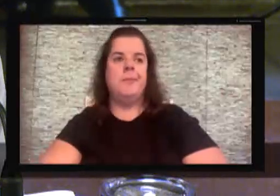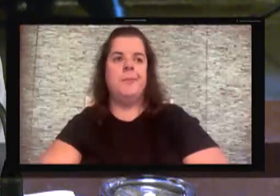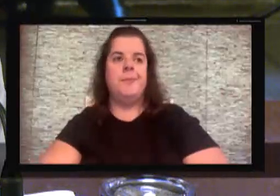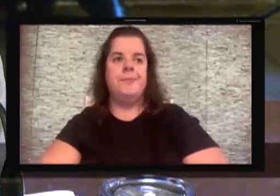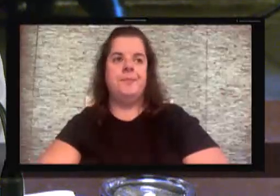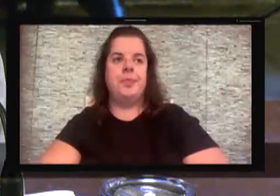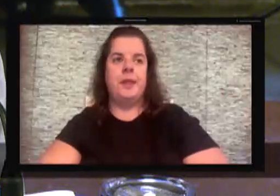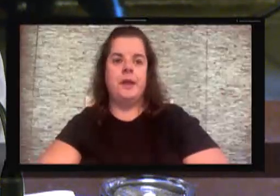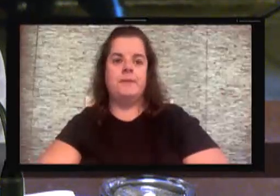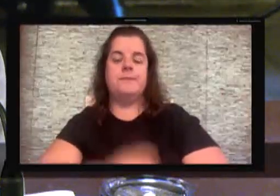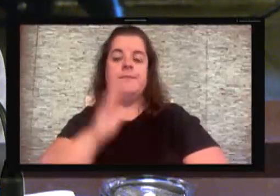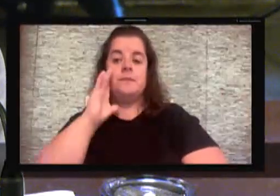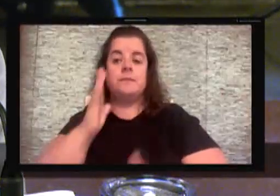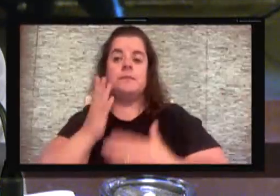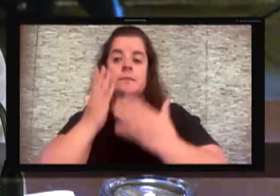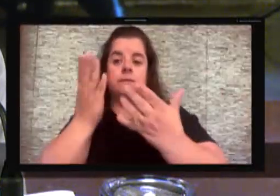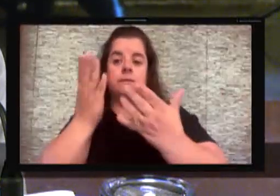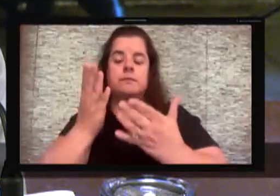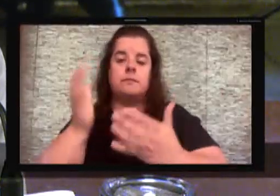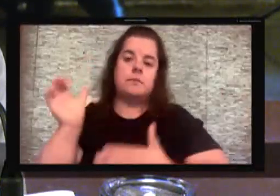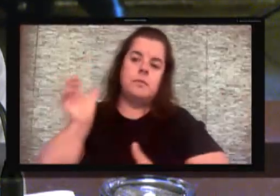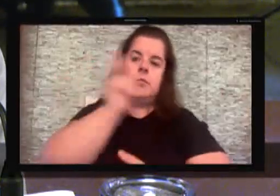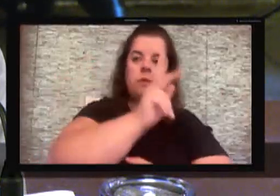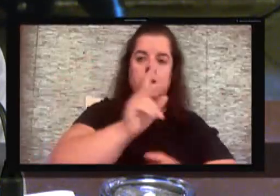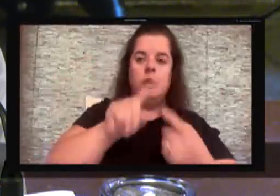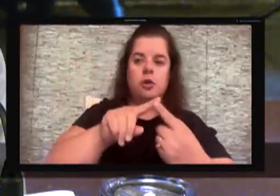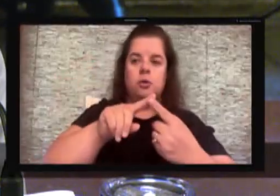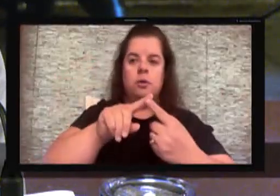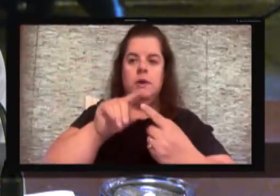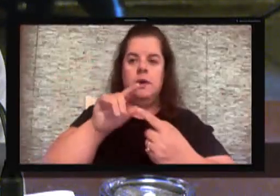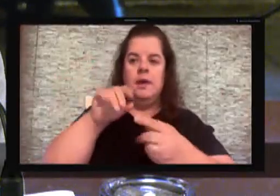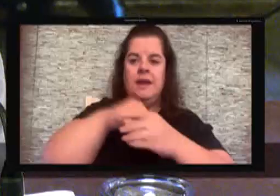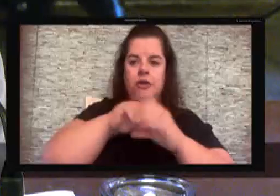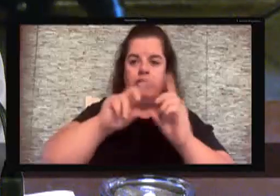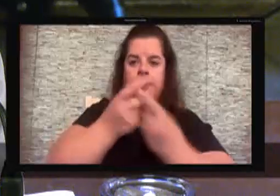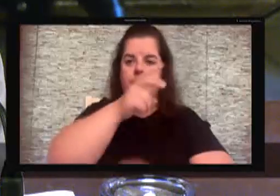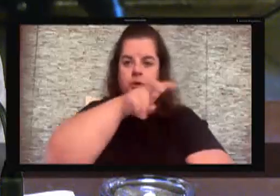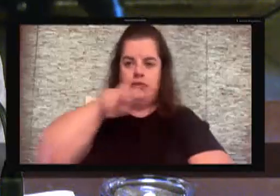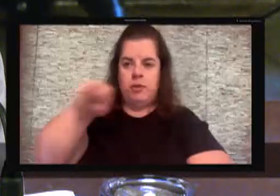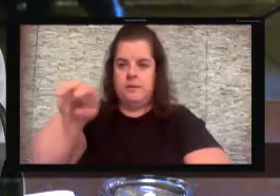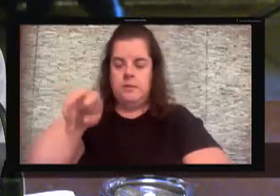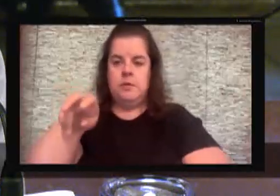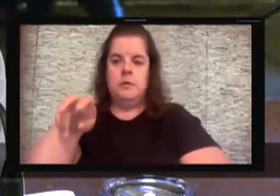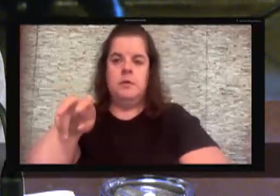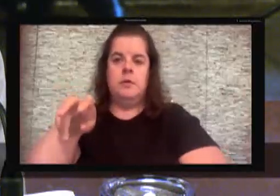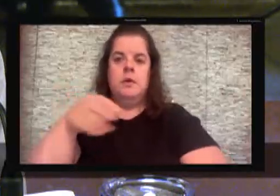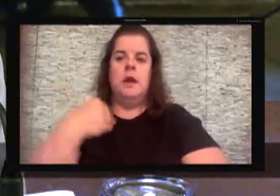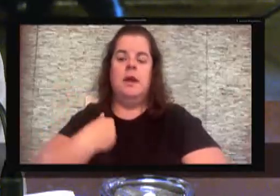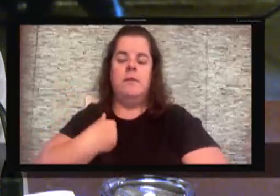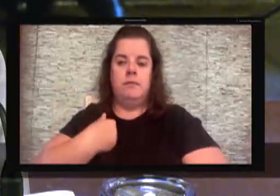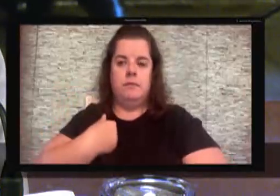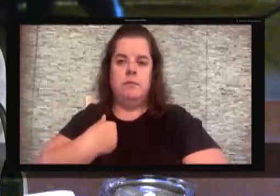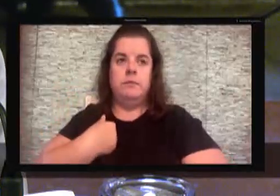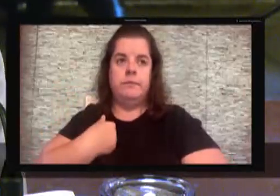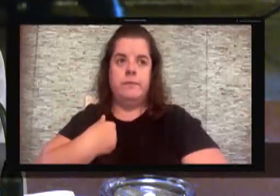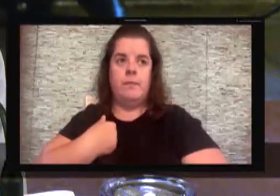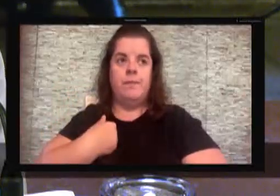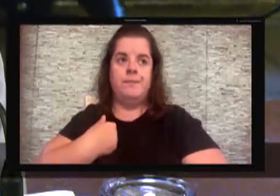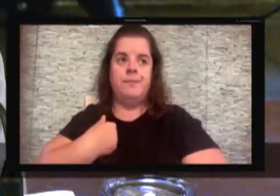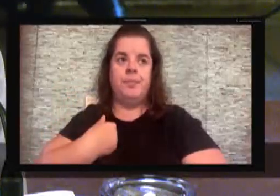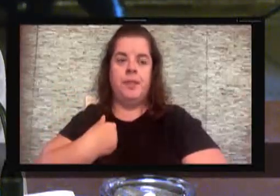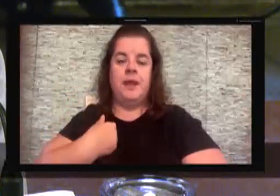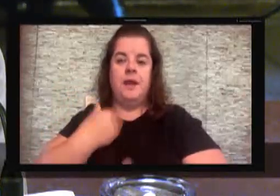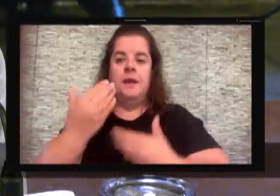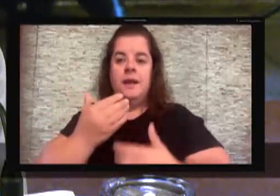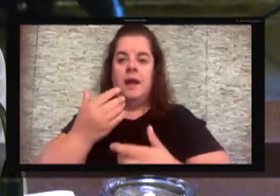will propose that we move back up to interdepartmental transfers. We have guests from